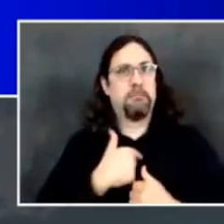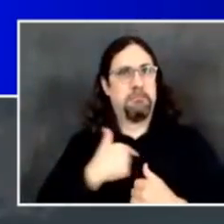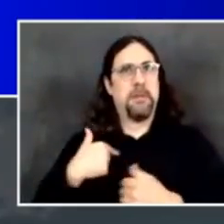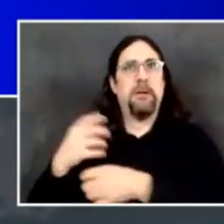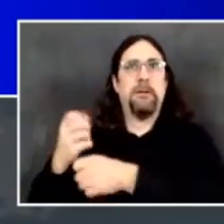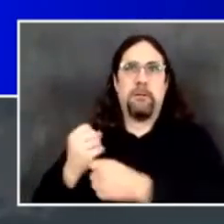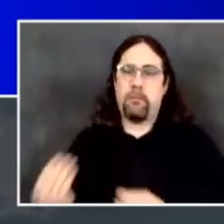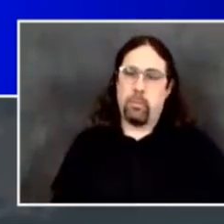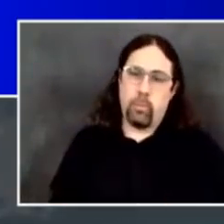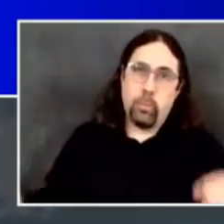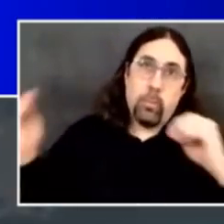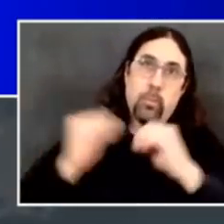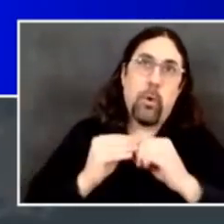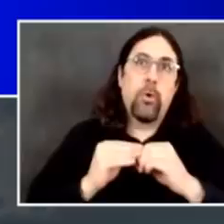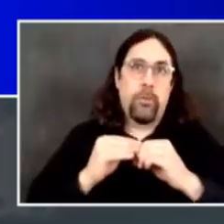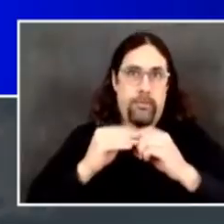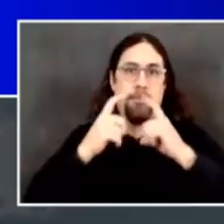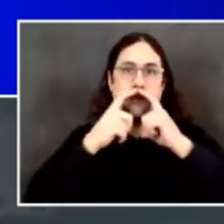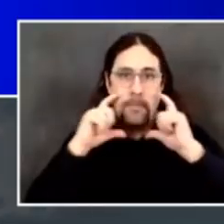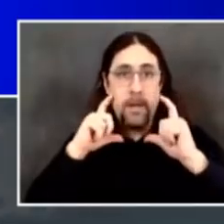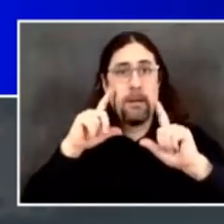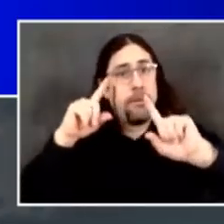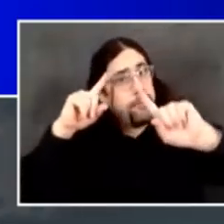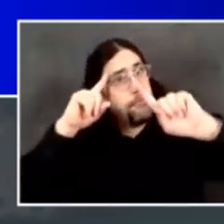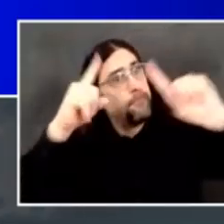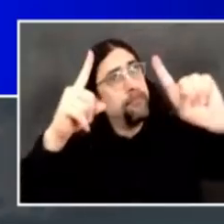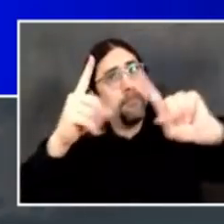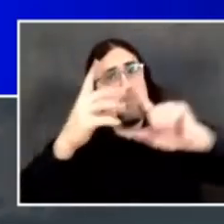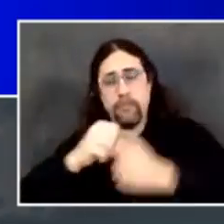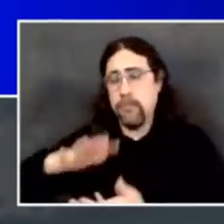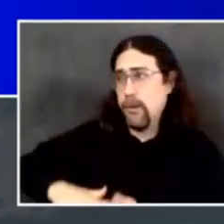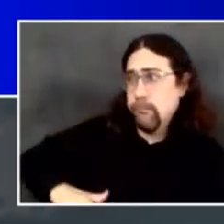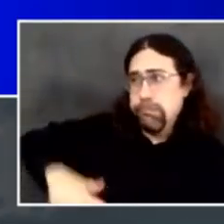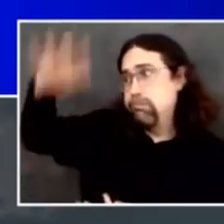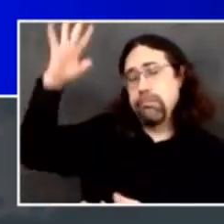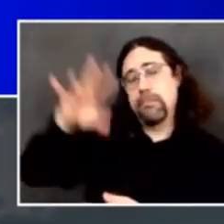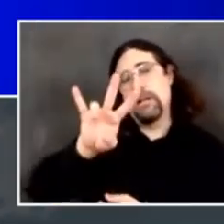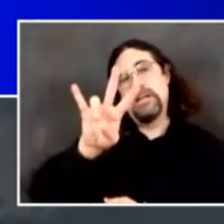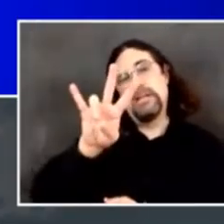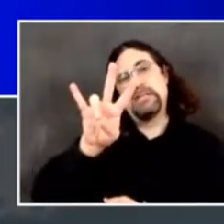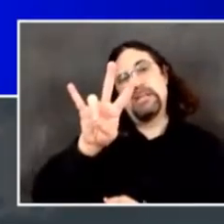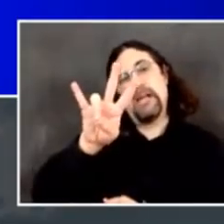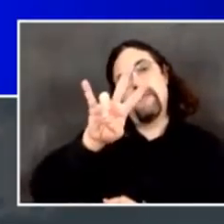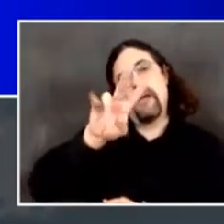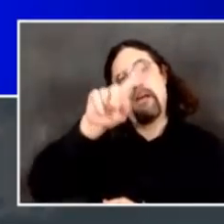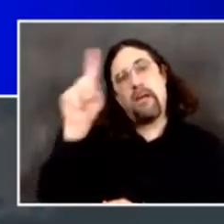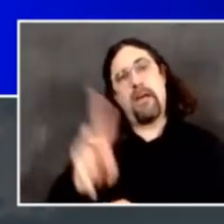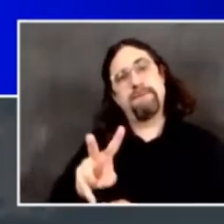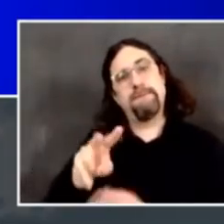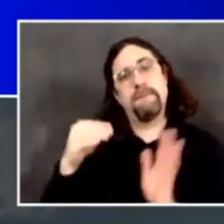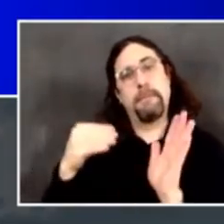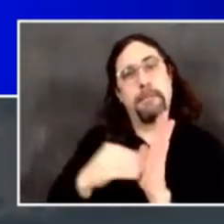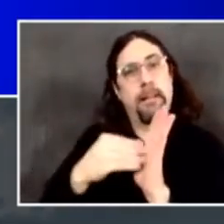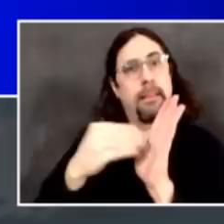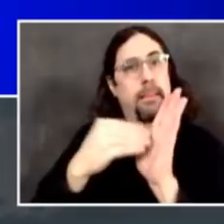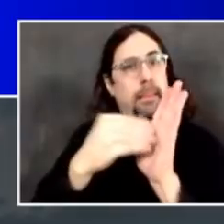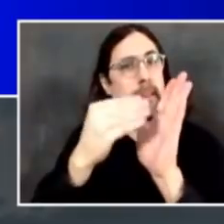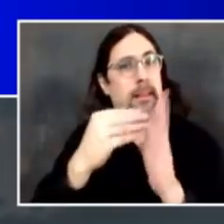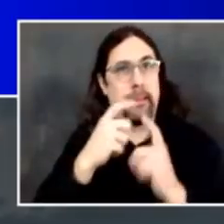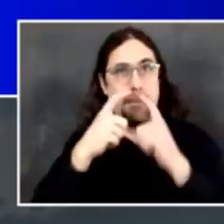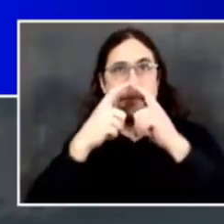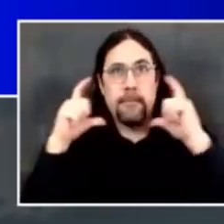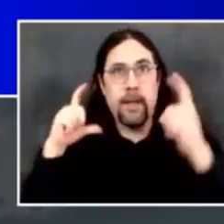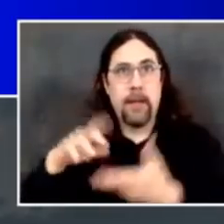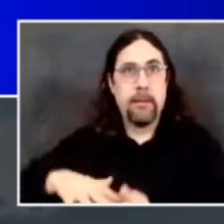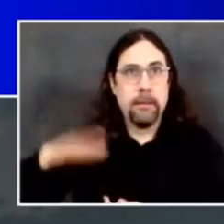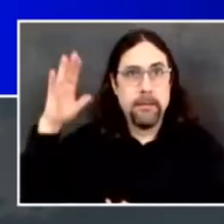face coverings, meaning wherever you turn, you're going to be offered a face covering, and it's going to be on an ongoing basis for